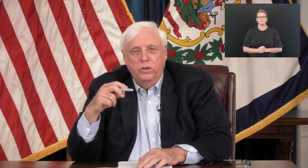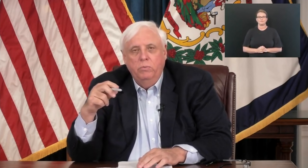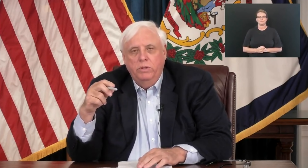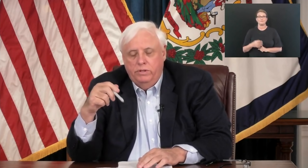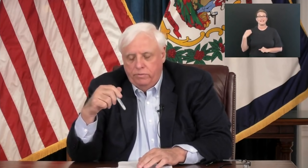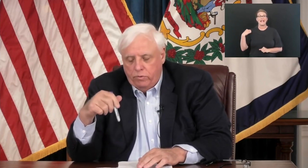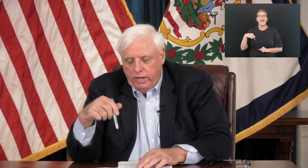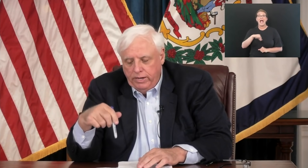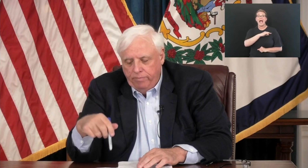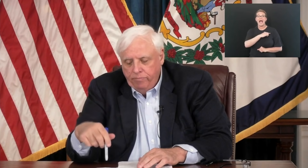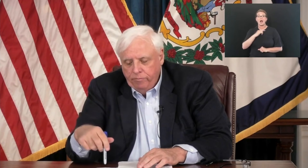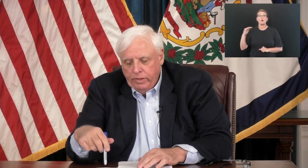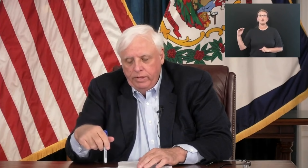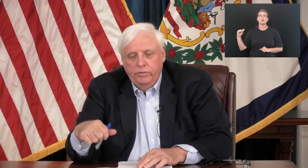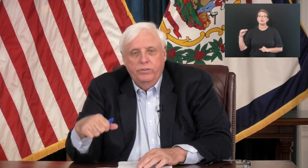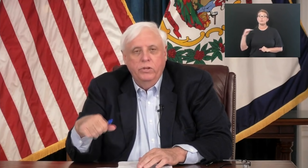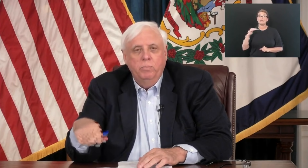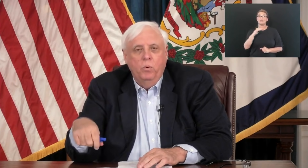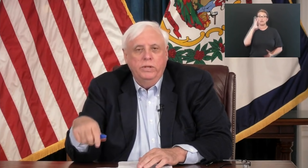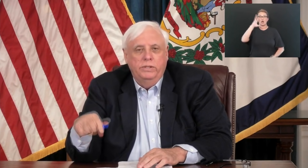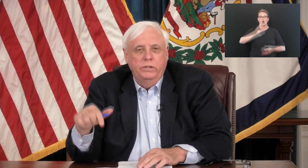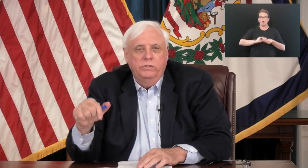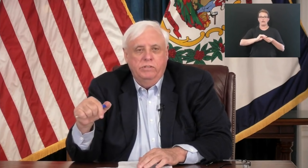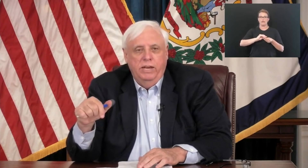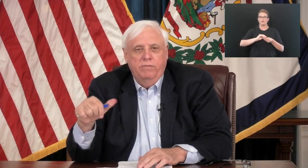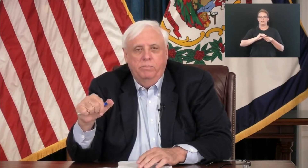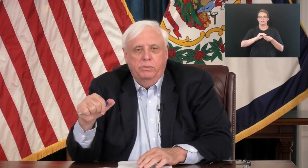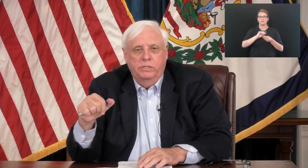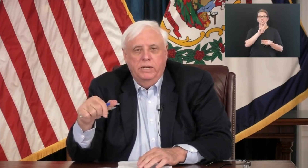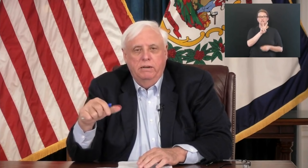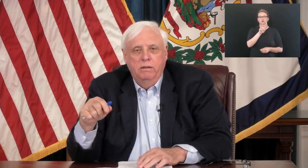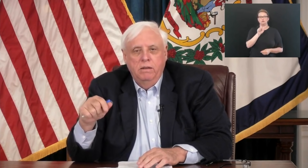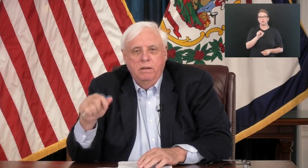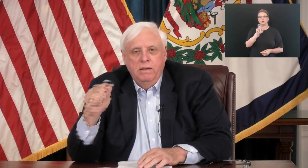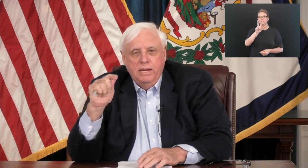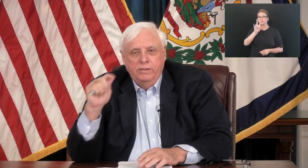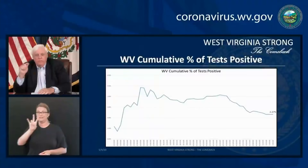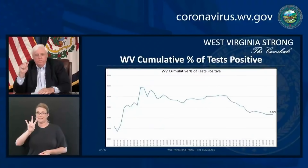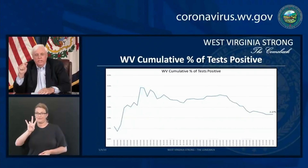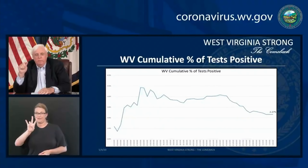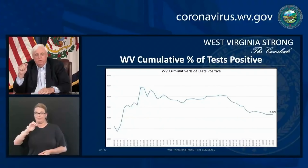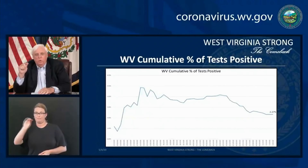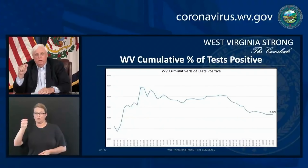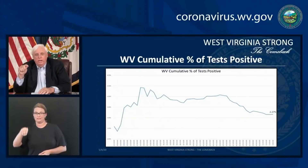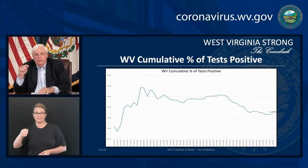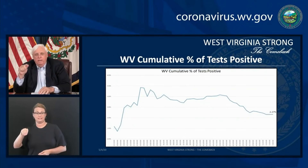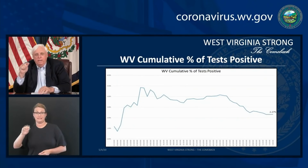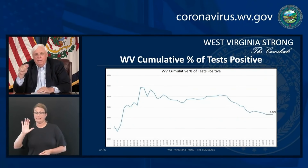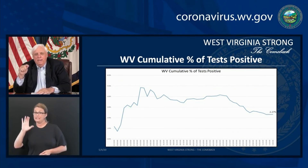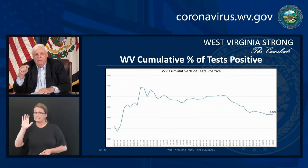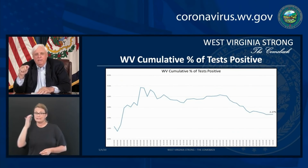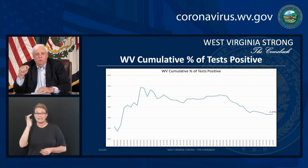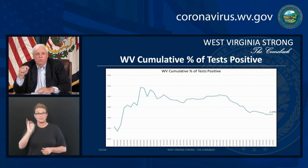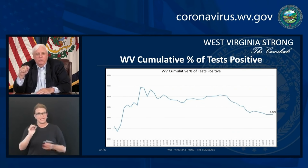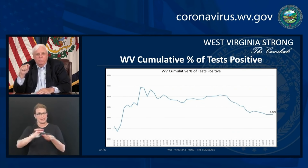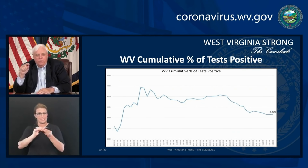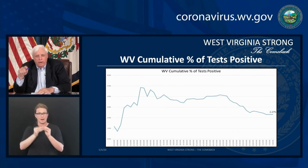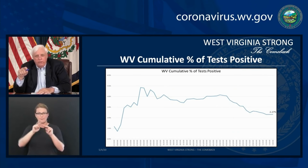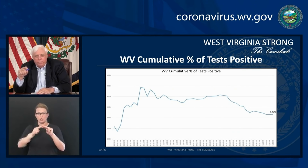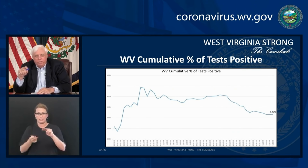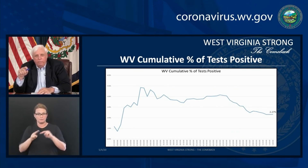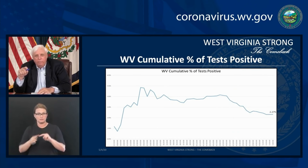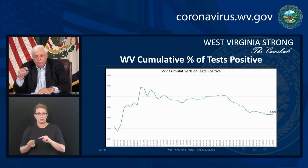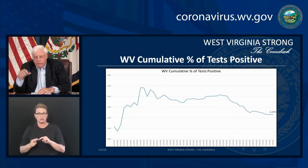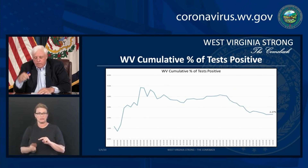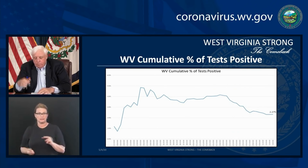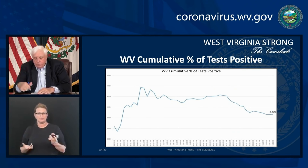overall cumulative rate is 2.27%. It just keeps going down. That can't keep going down